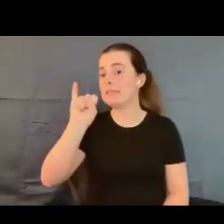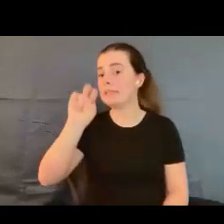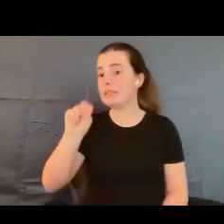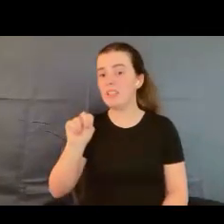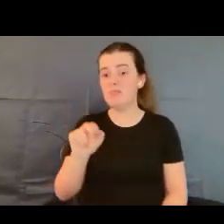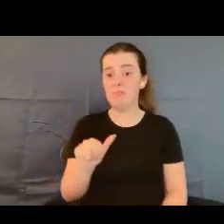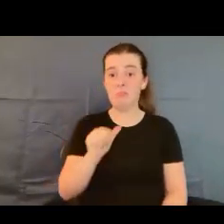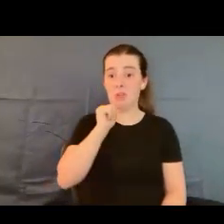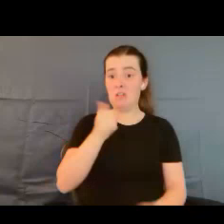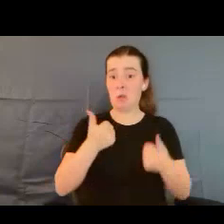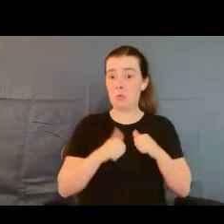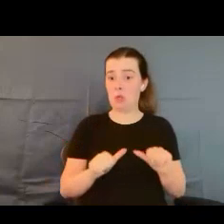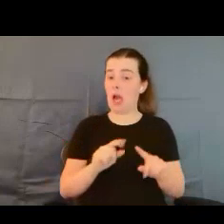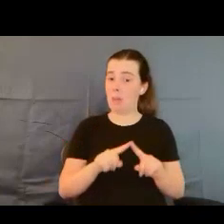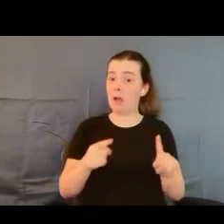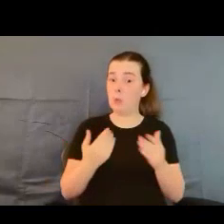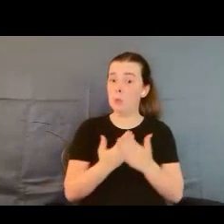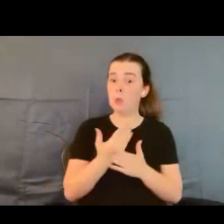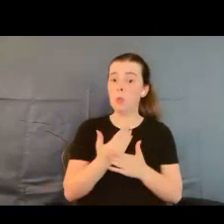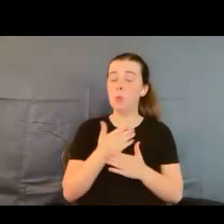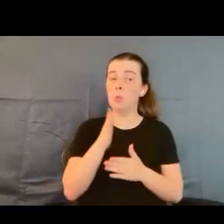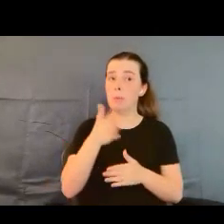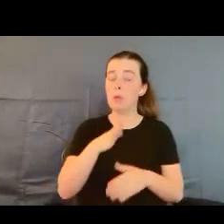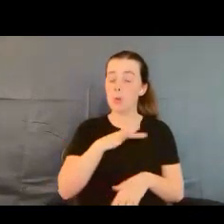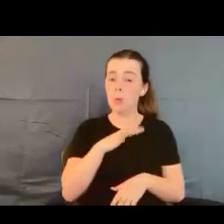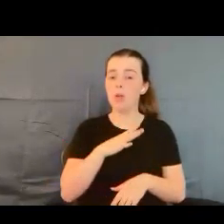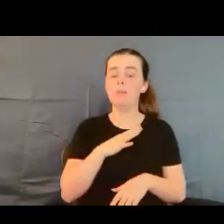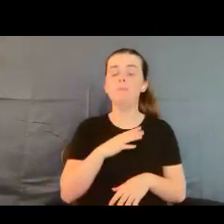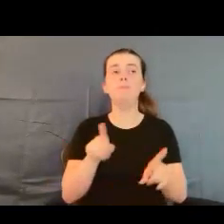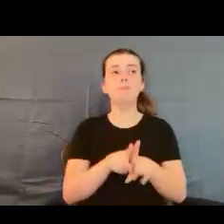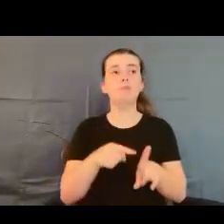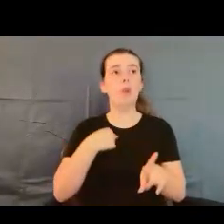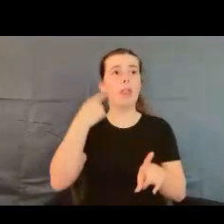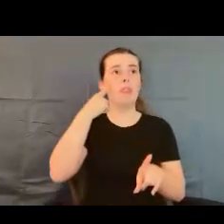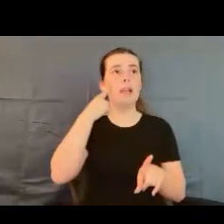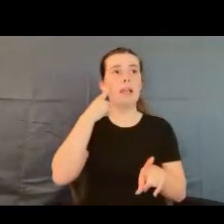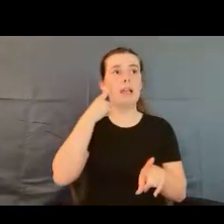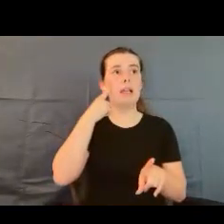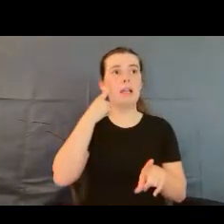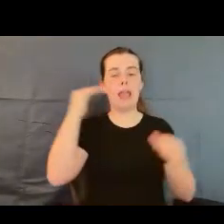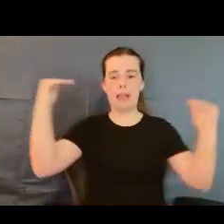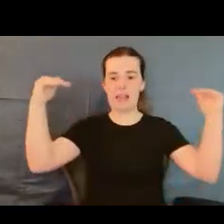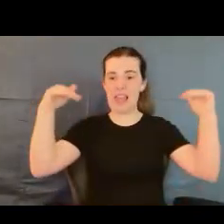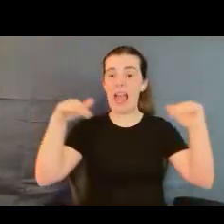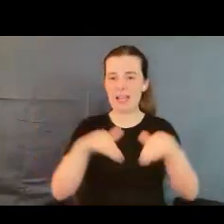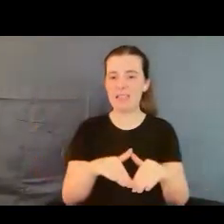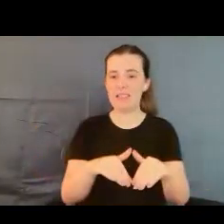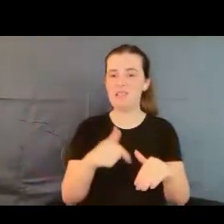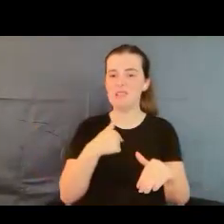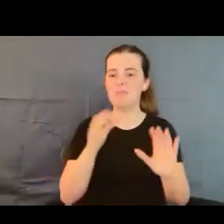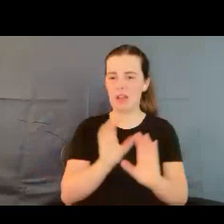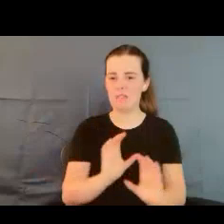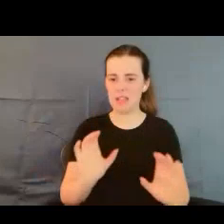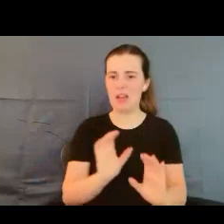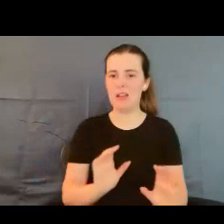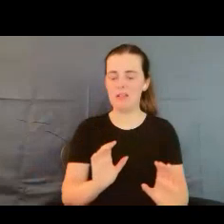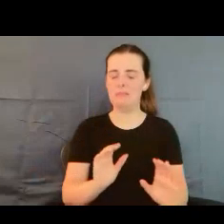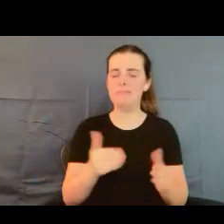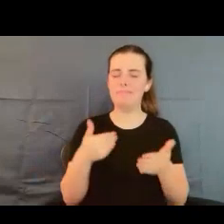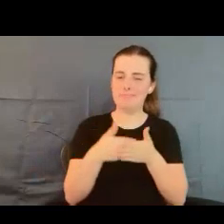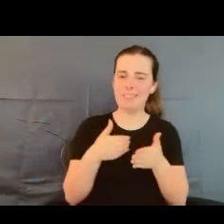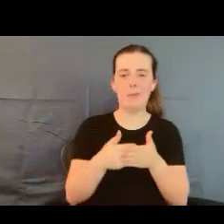cool. And then I think canyons I've done, and it's a similar, like very